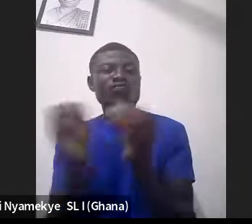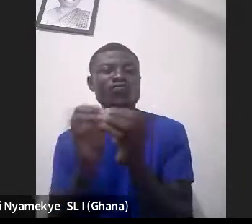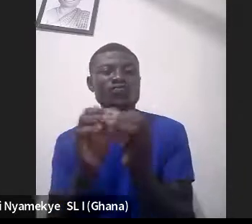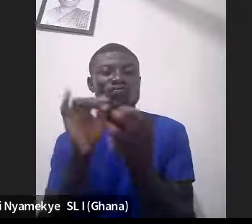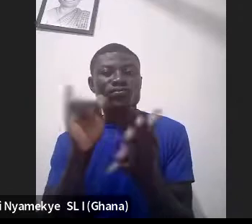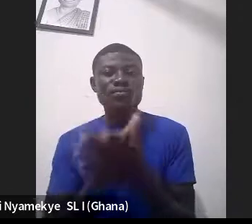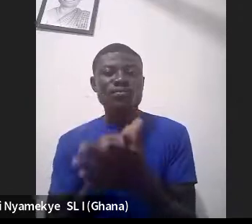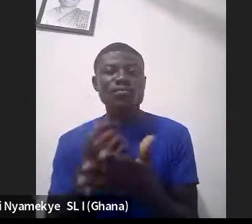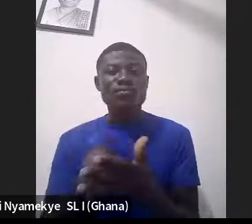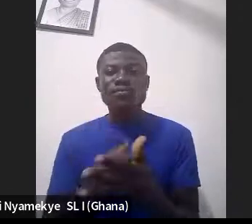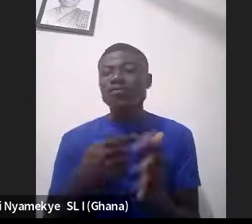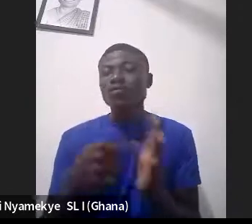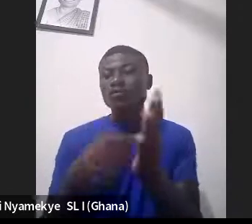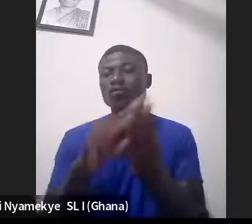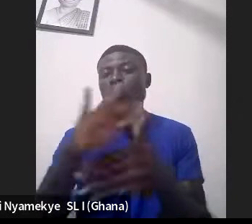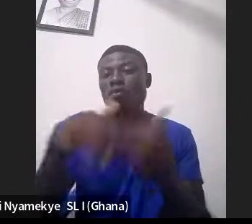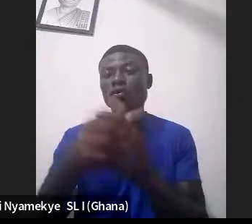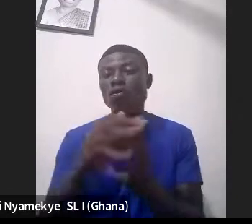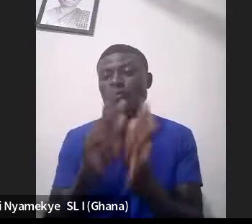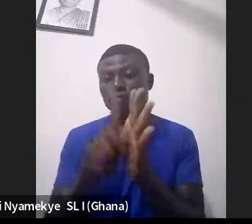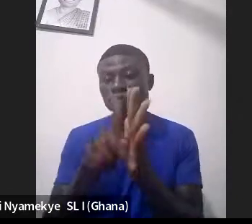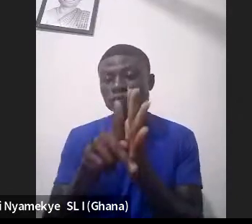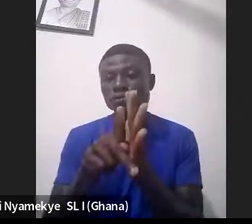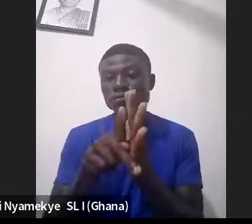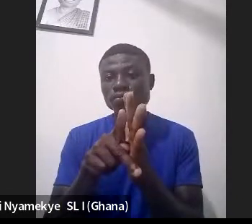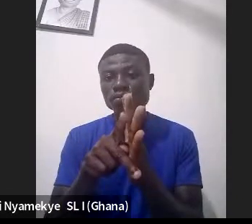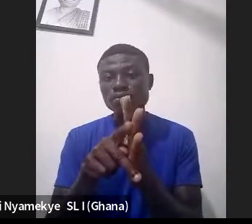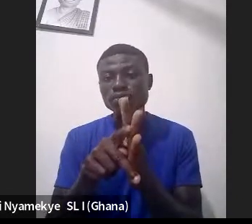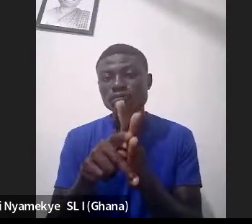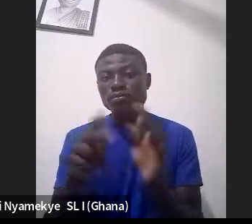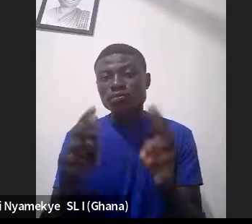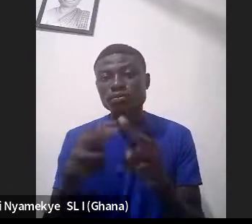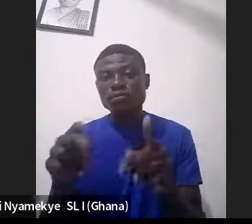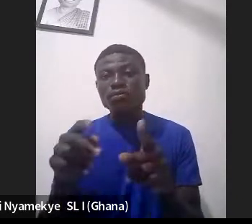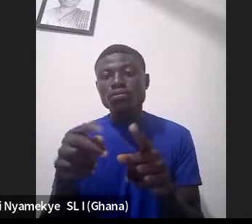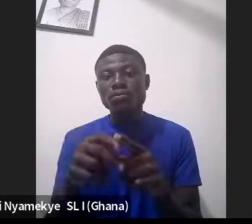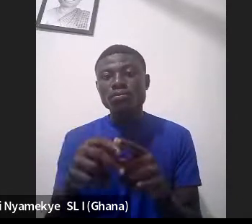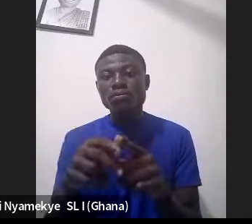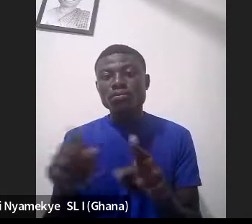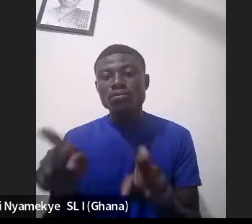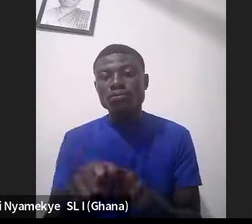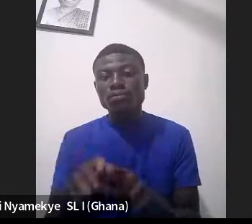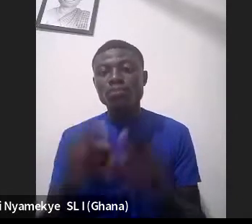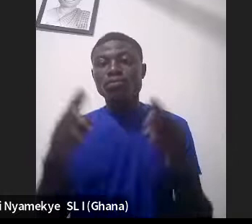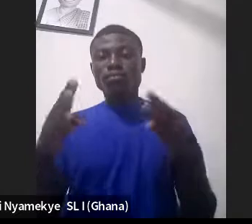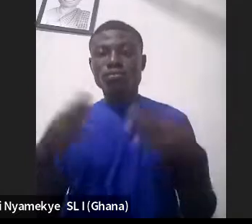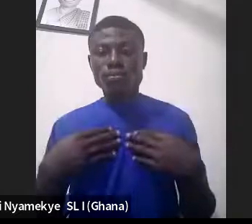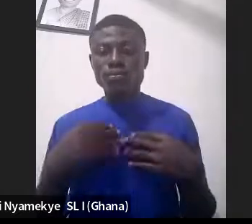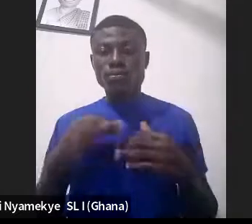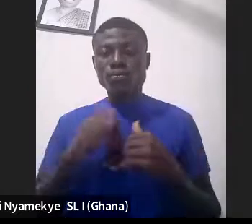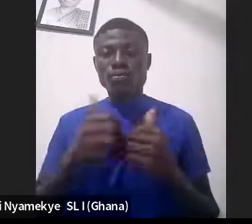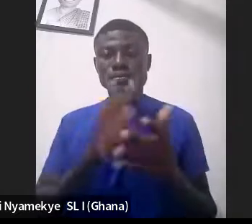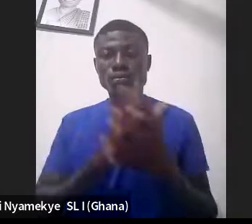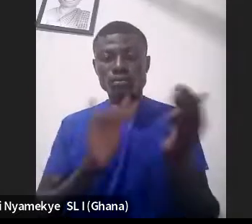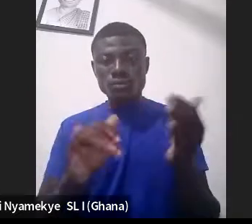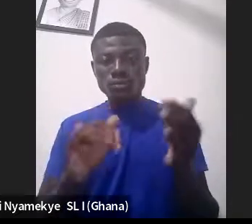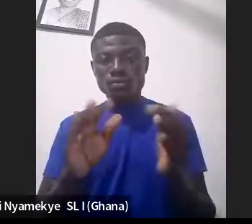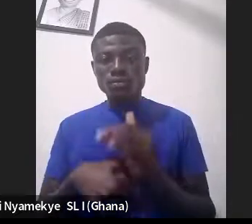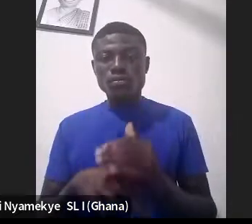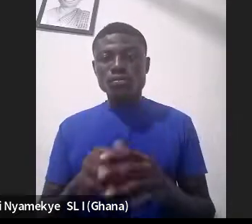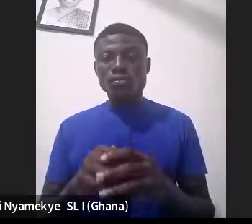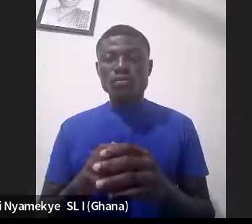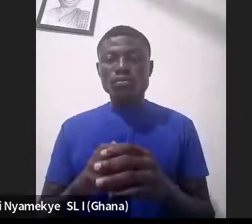showed him the video, and he was actually, as I said, relieved almost. And so every